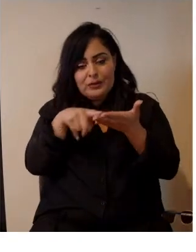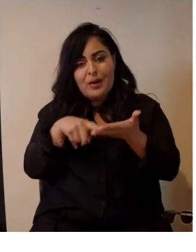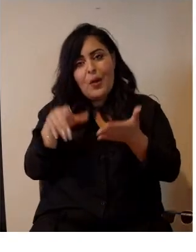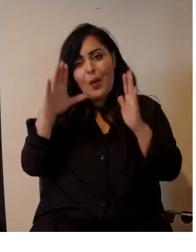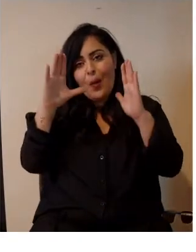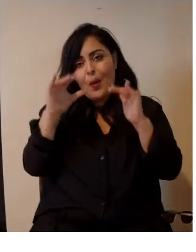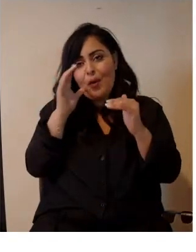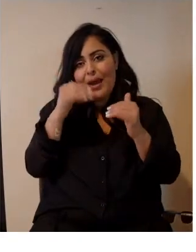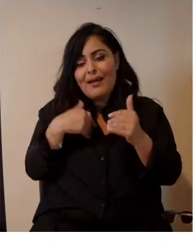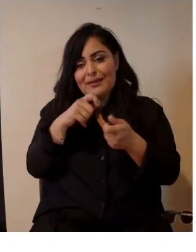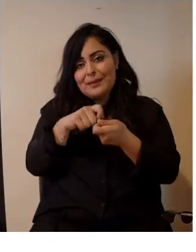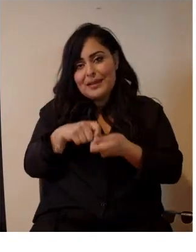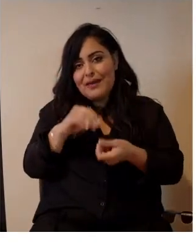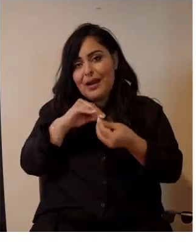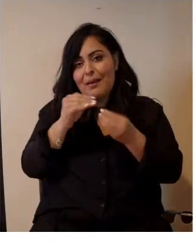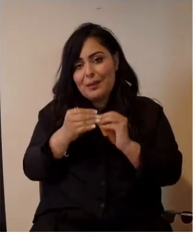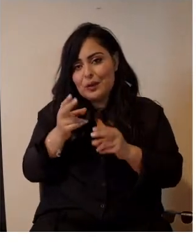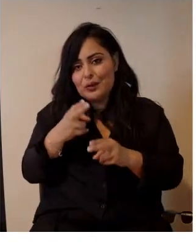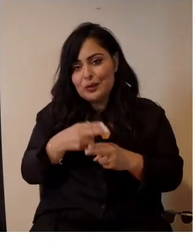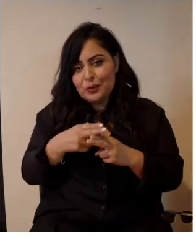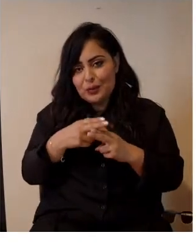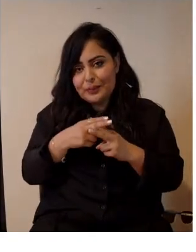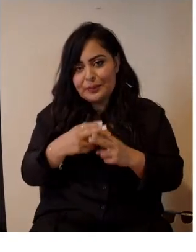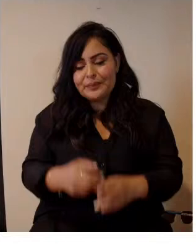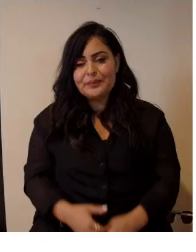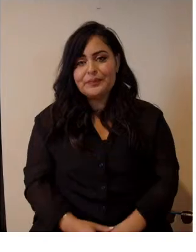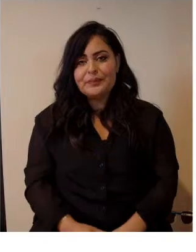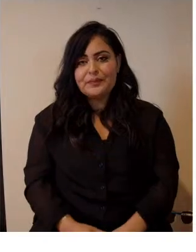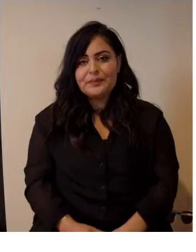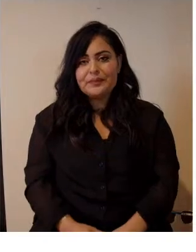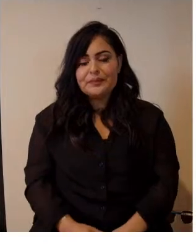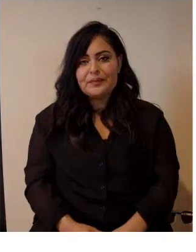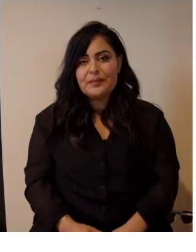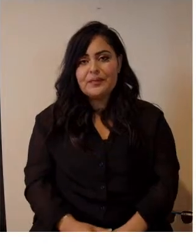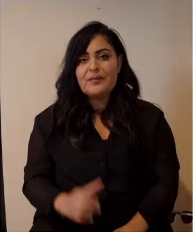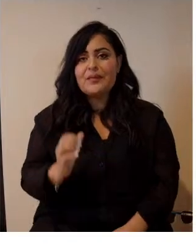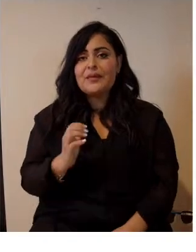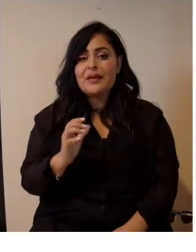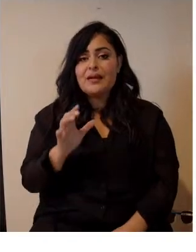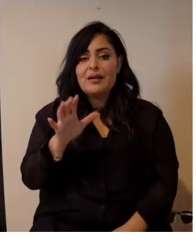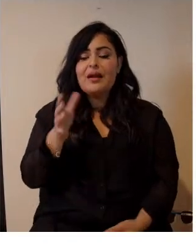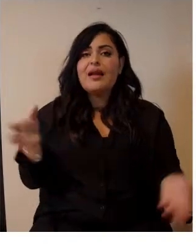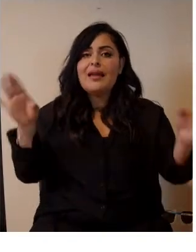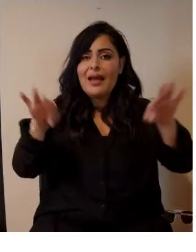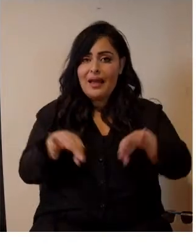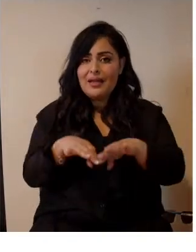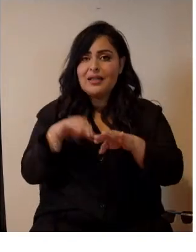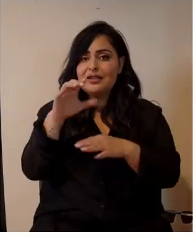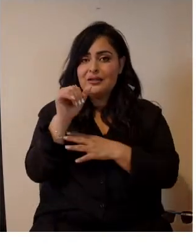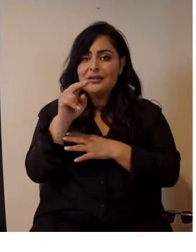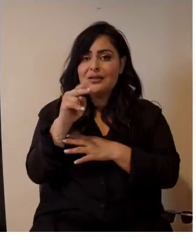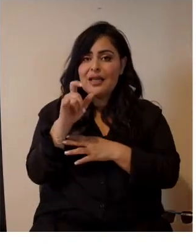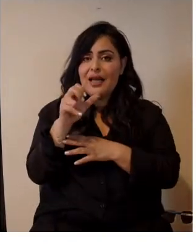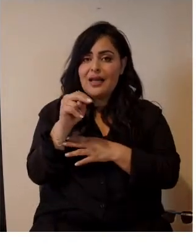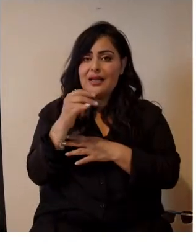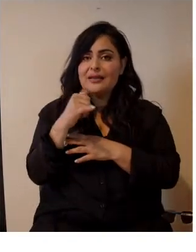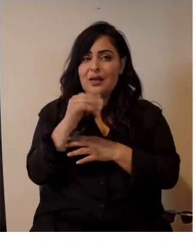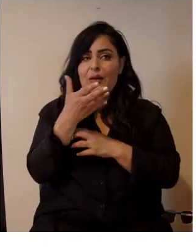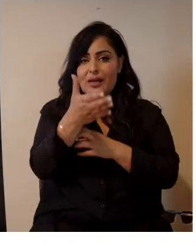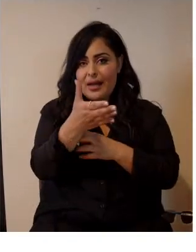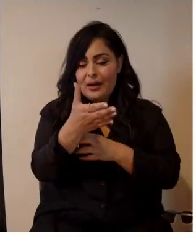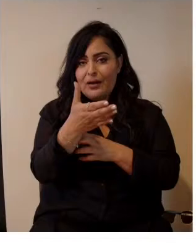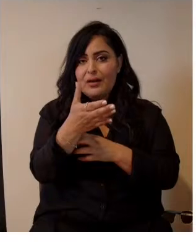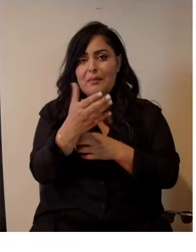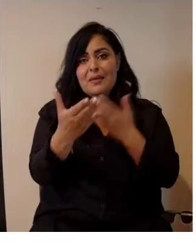estimated numbers very soon. However, our canyons are there. We may not have every home still there, but